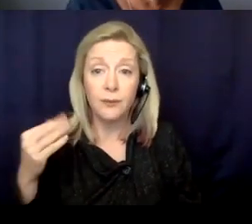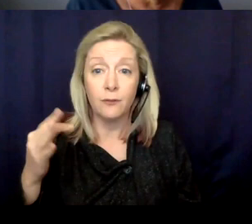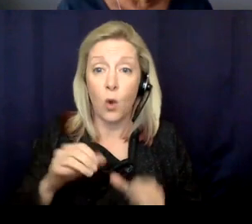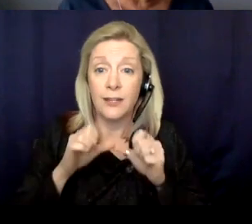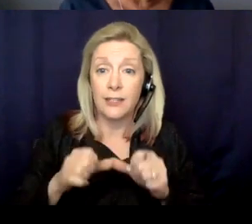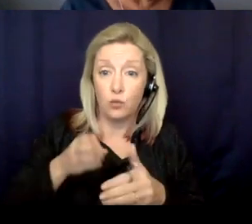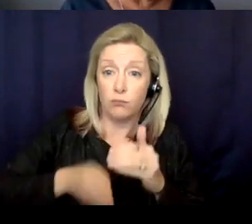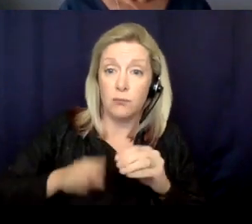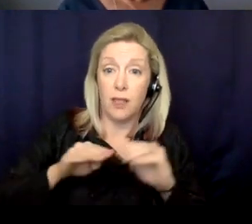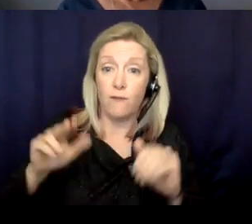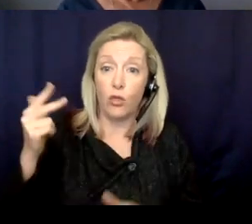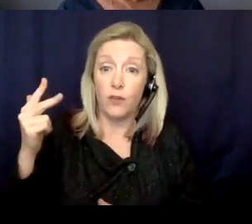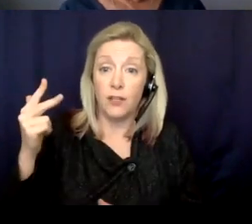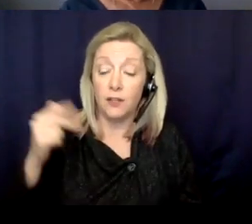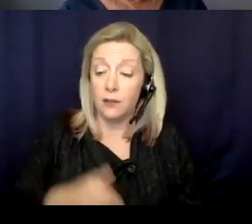it whichever way you want.